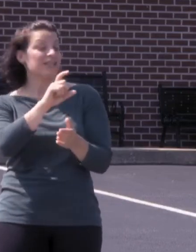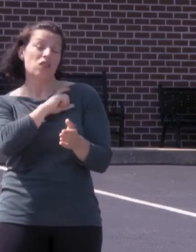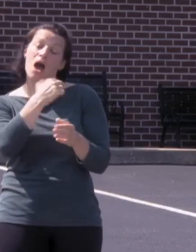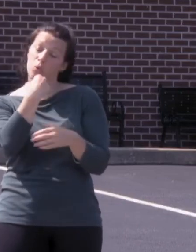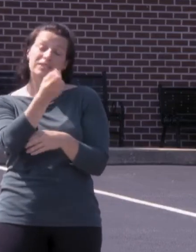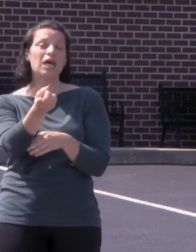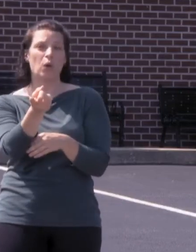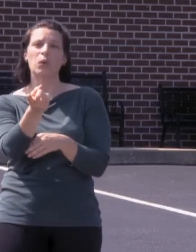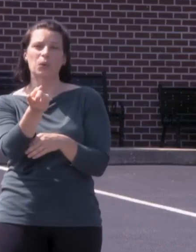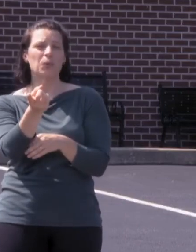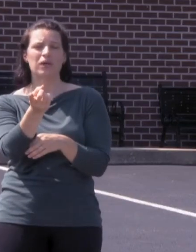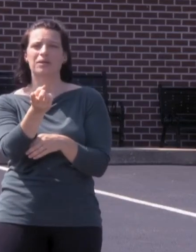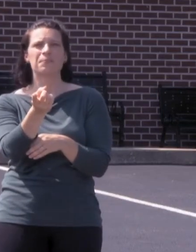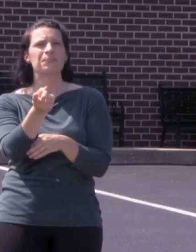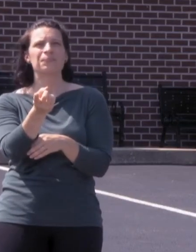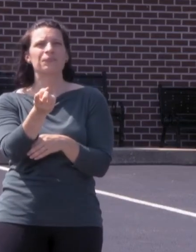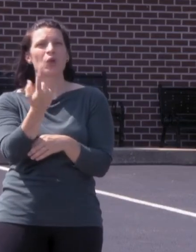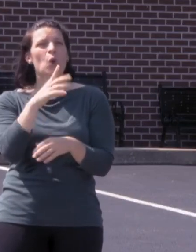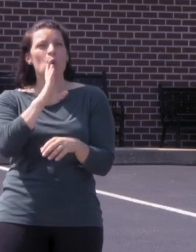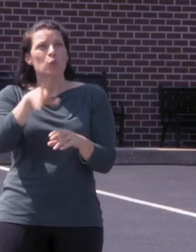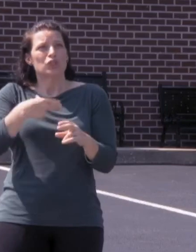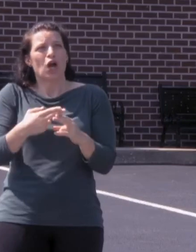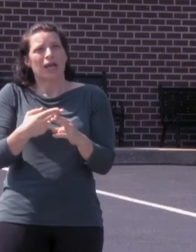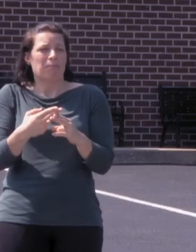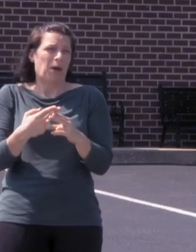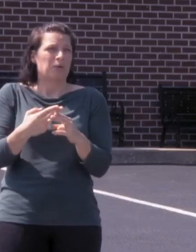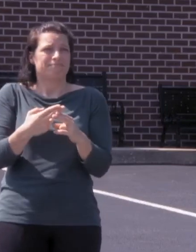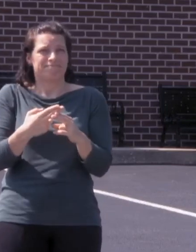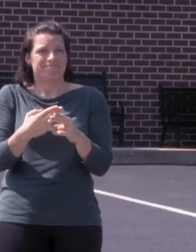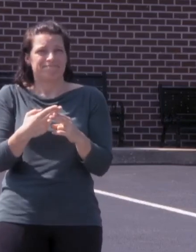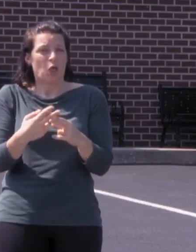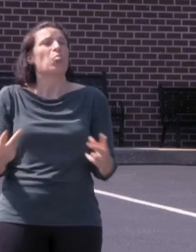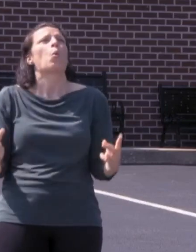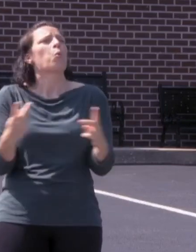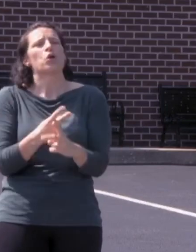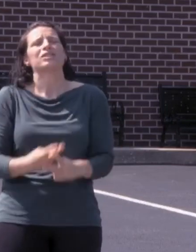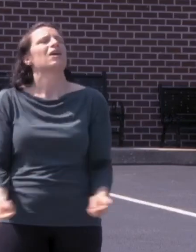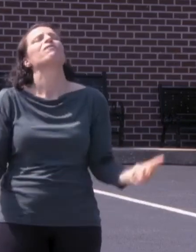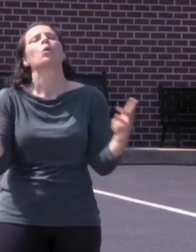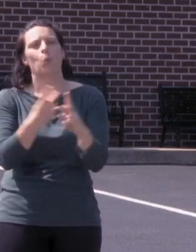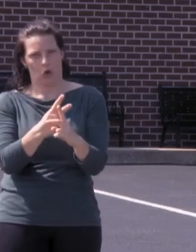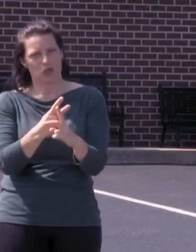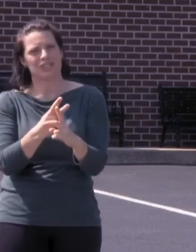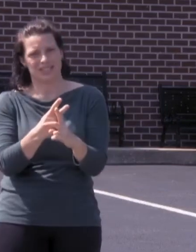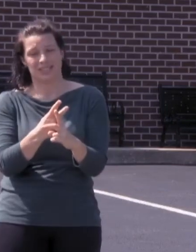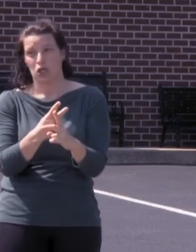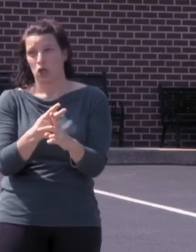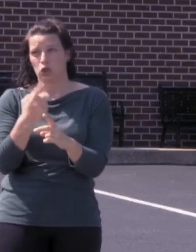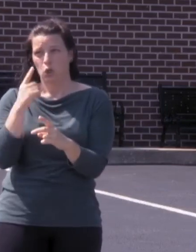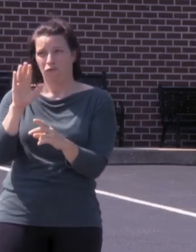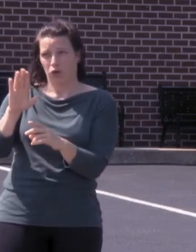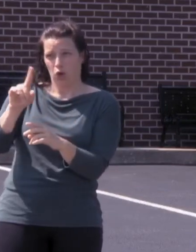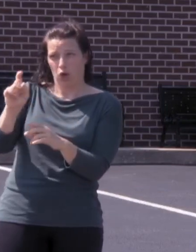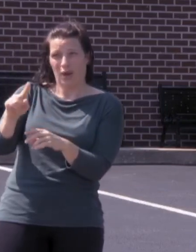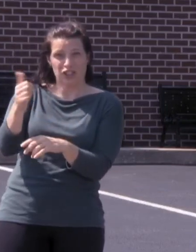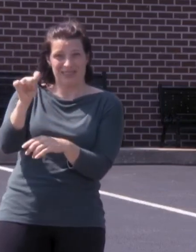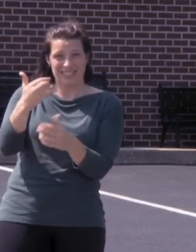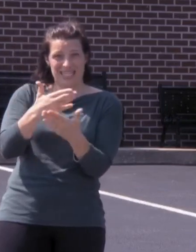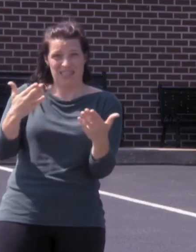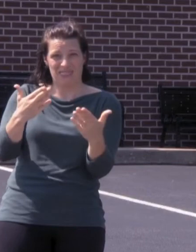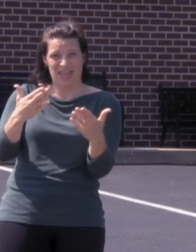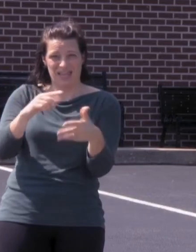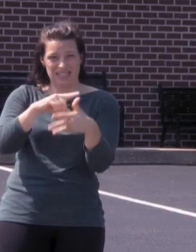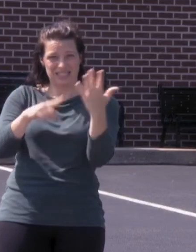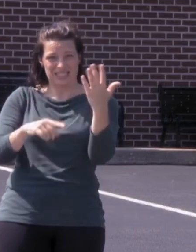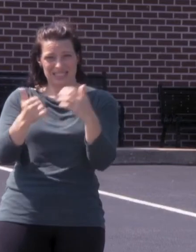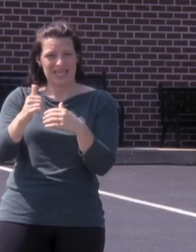this, like, we're talking about the worst of the worst here. To your question, the 10 things that are enumerated,